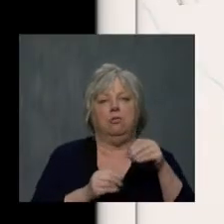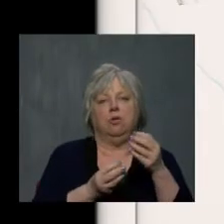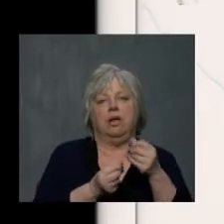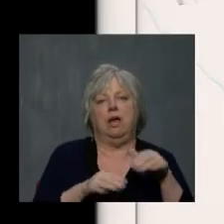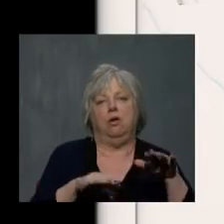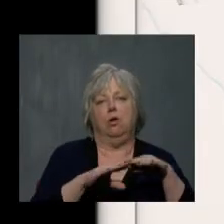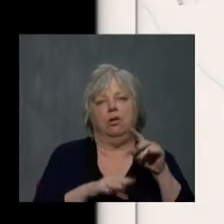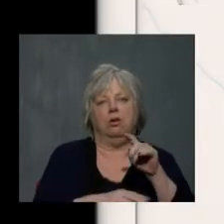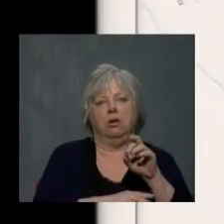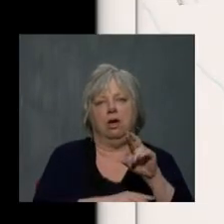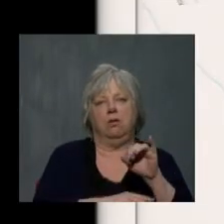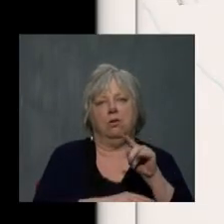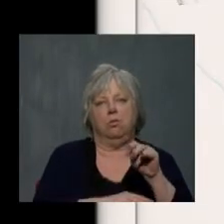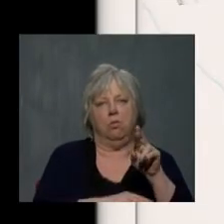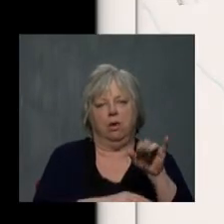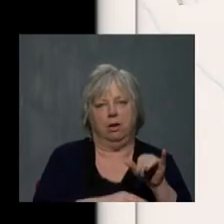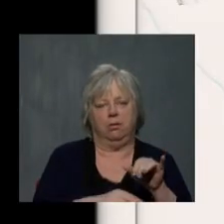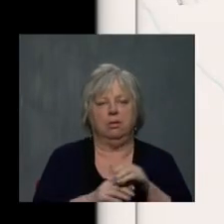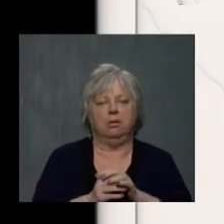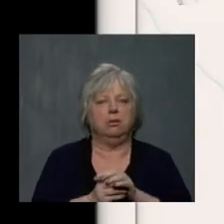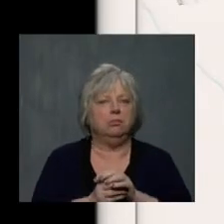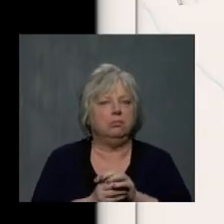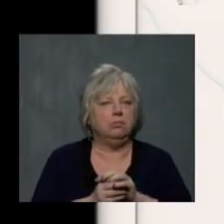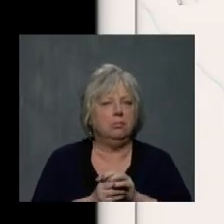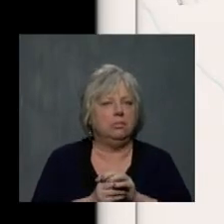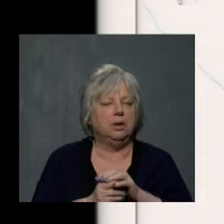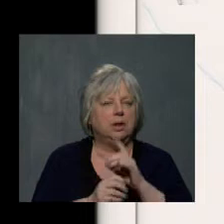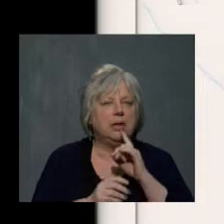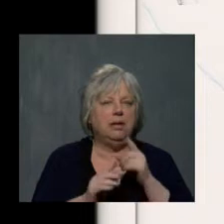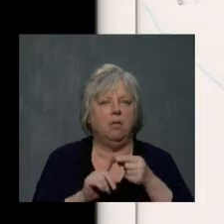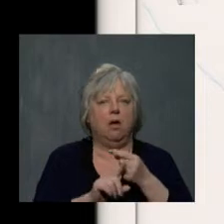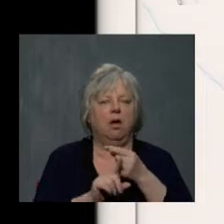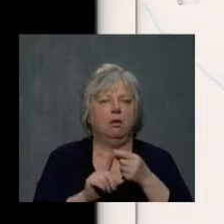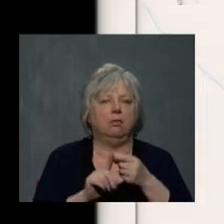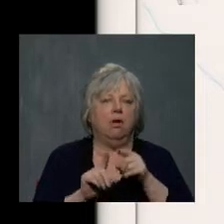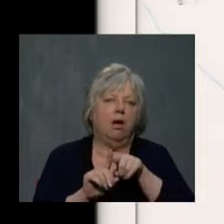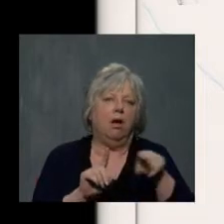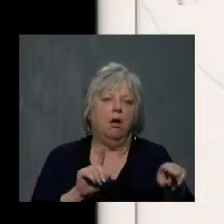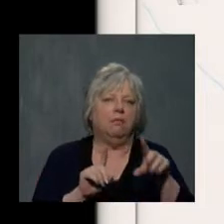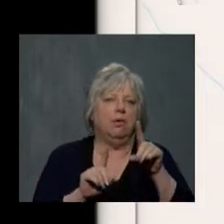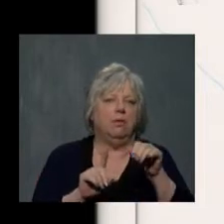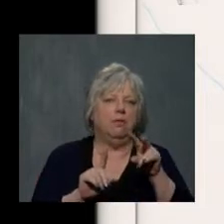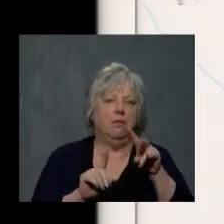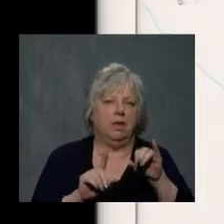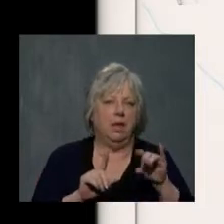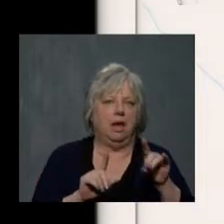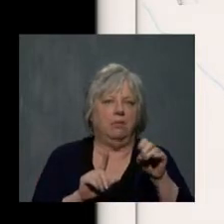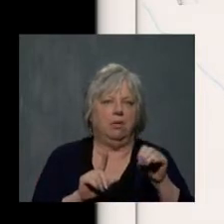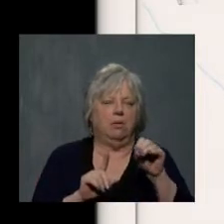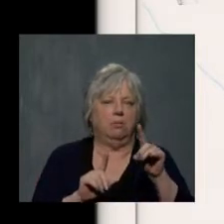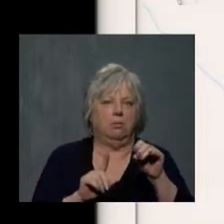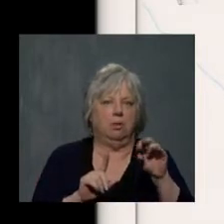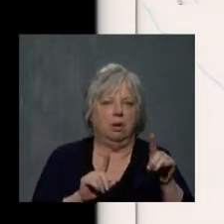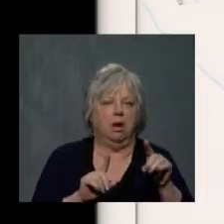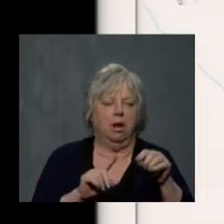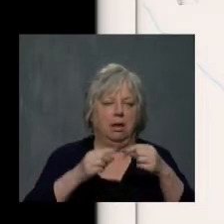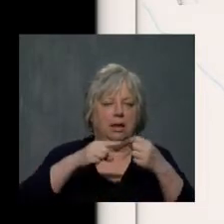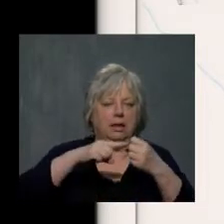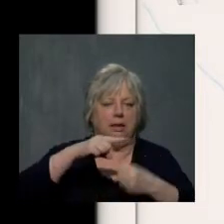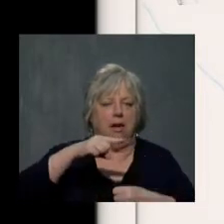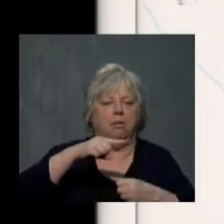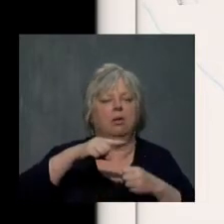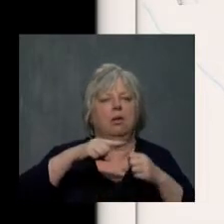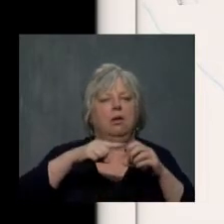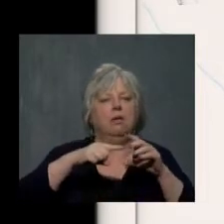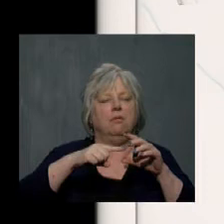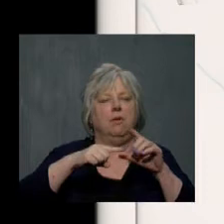just south. It's just, Retractor Lane is off of David O. Dodd, just south of Lawson Road on the west side of